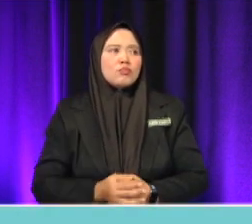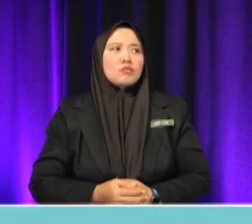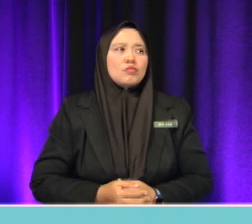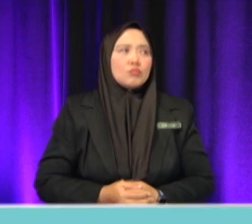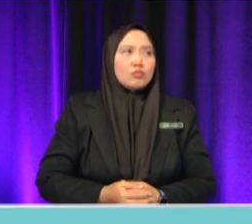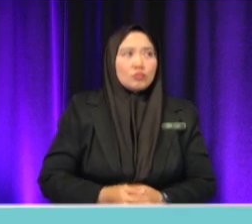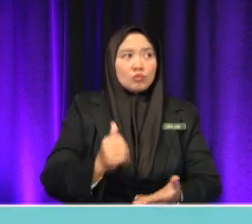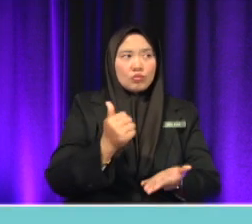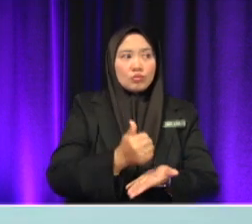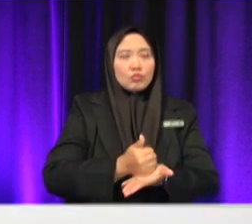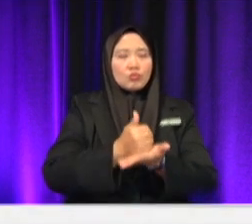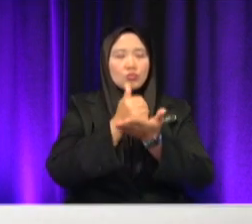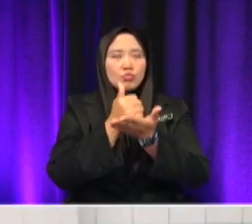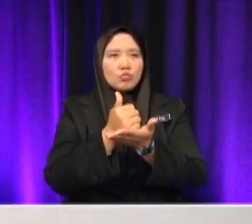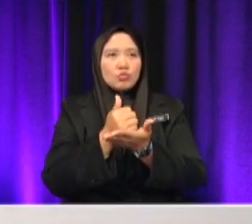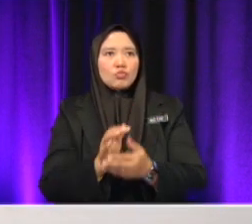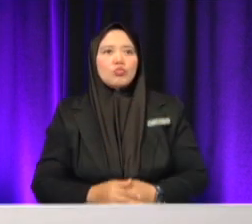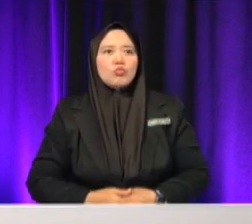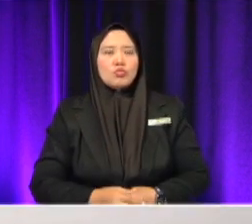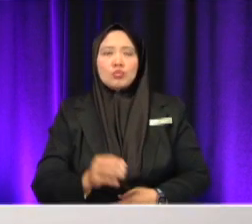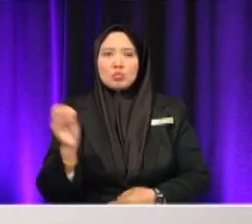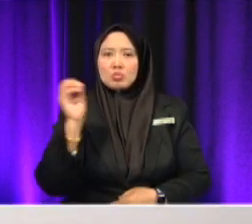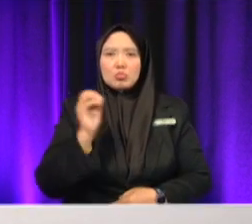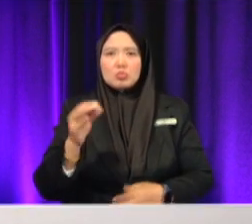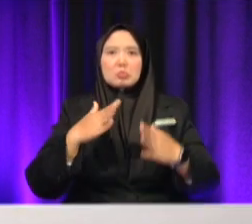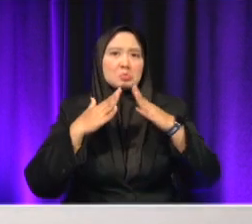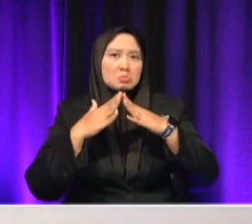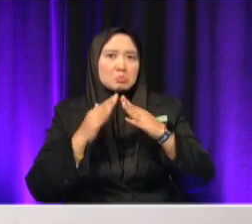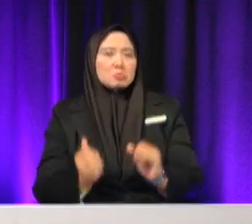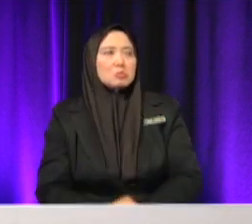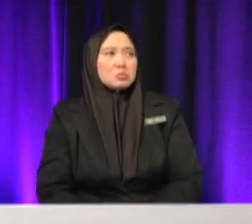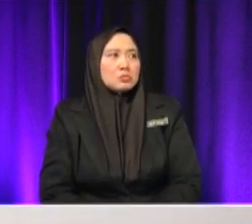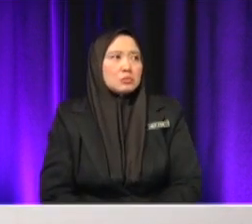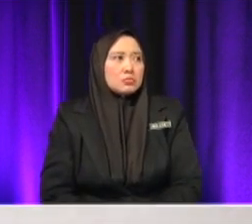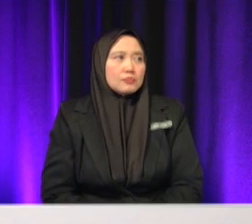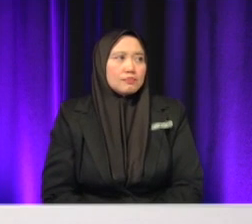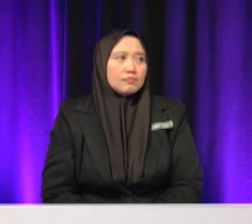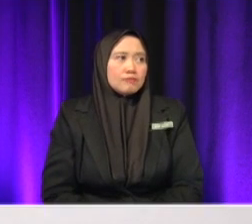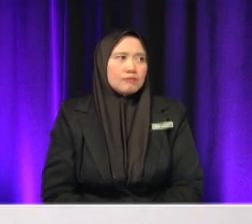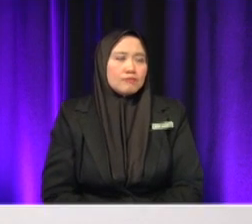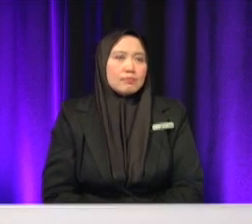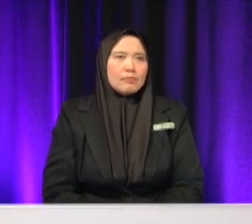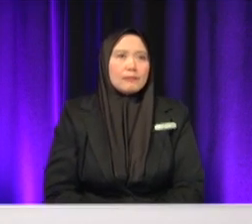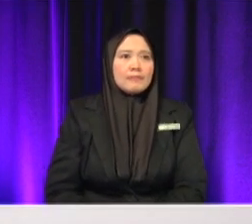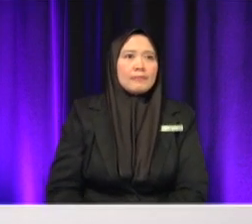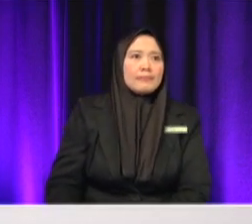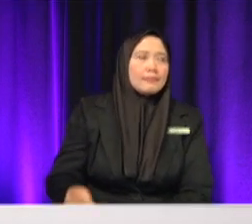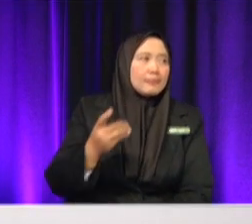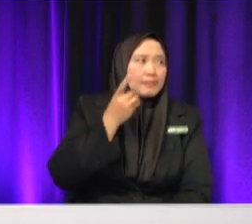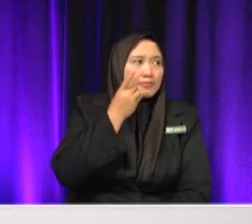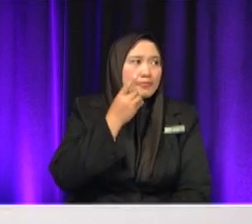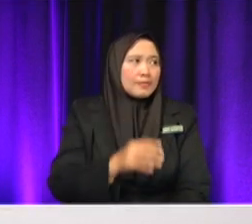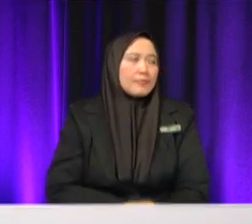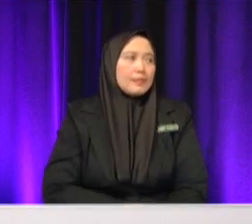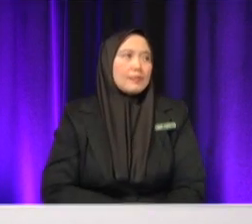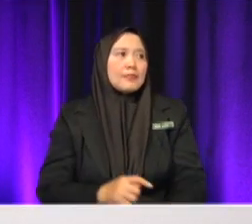the questions? Anyone? All right, the keywords first. Okay, Adriana. I believe the